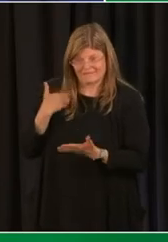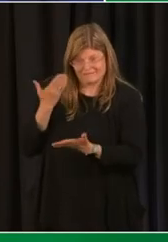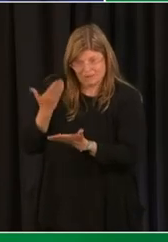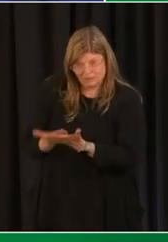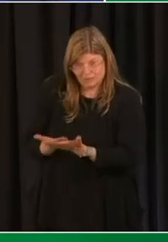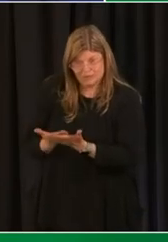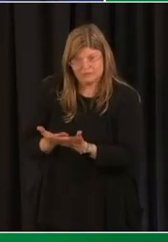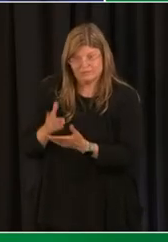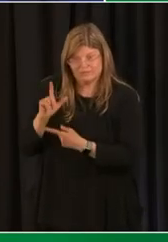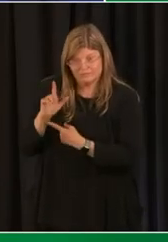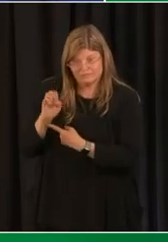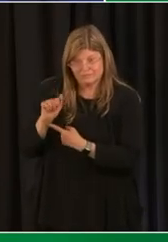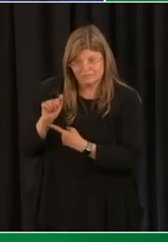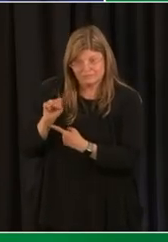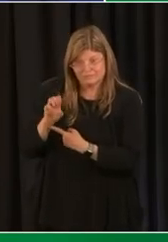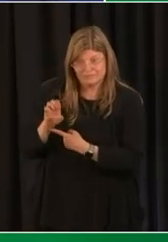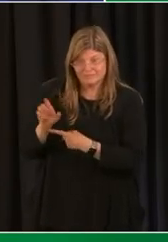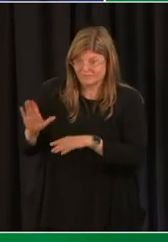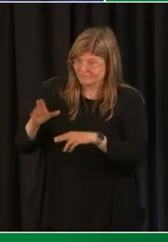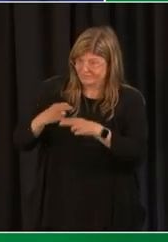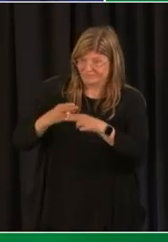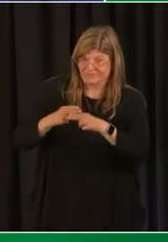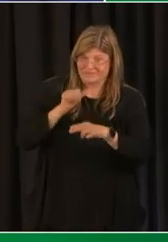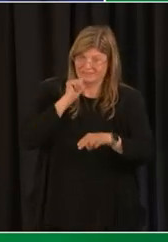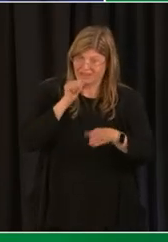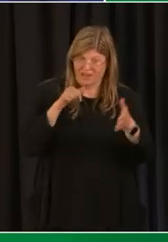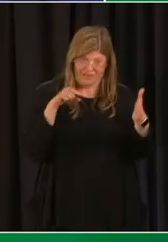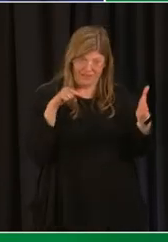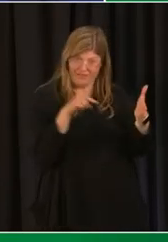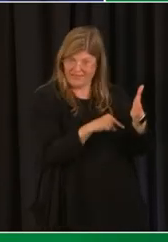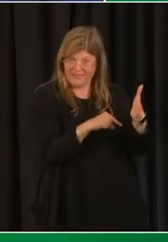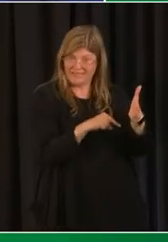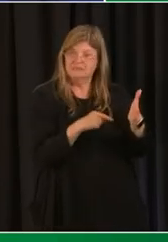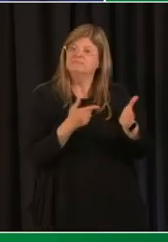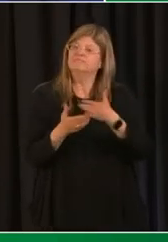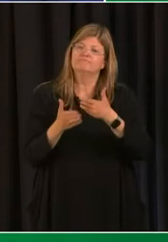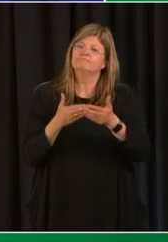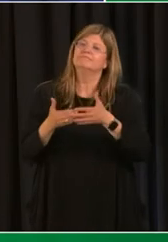lease, and even if your name is not on it, we can still,